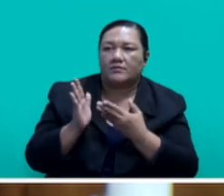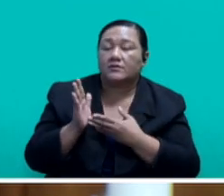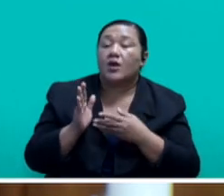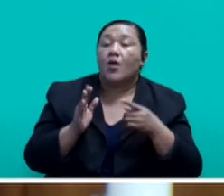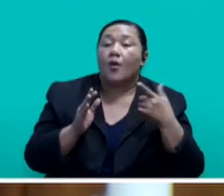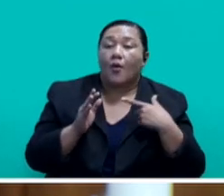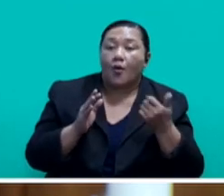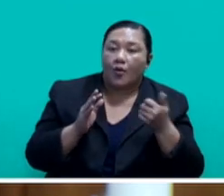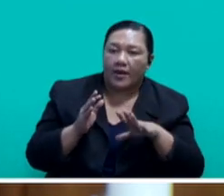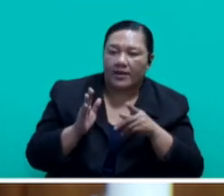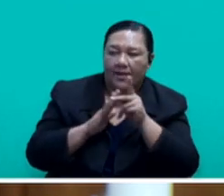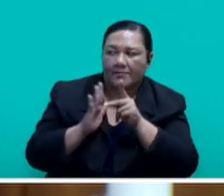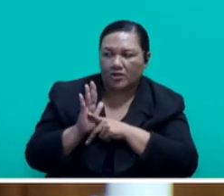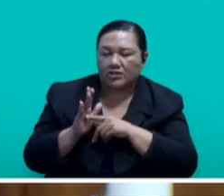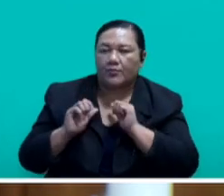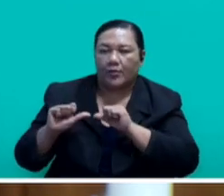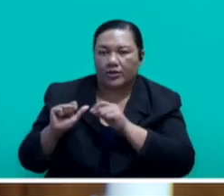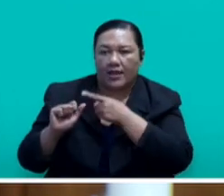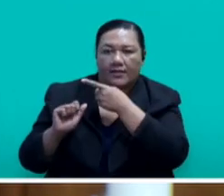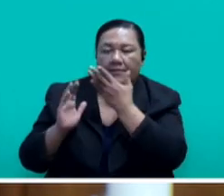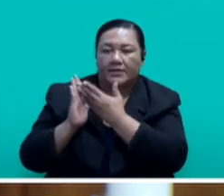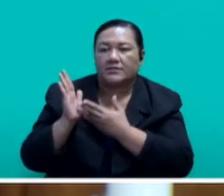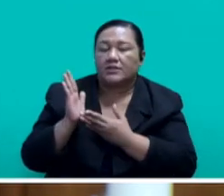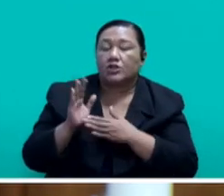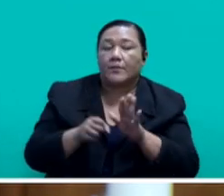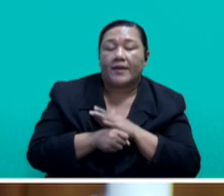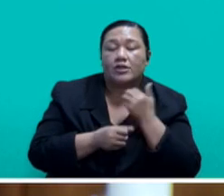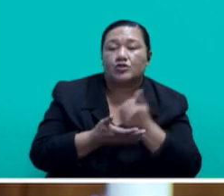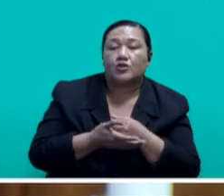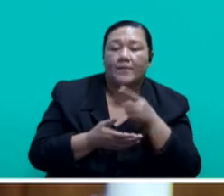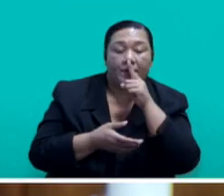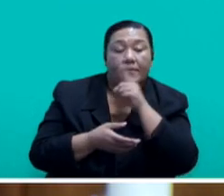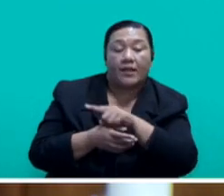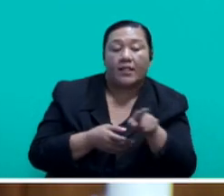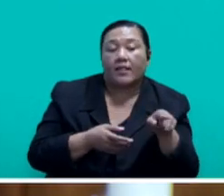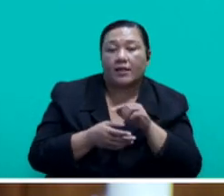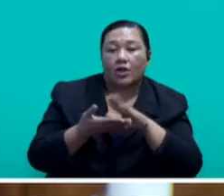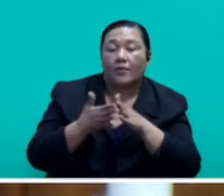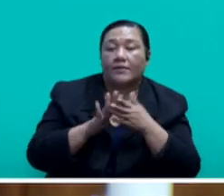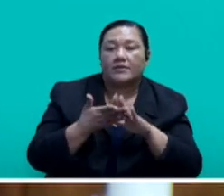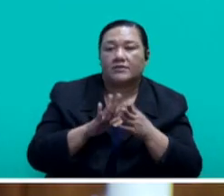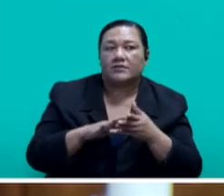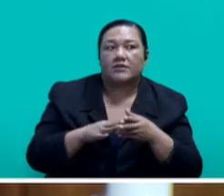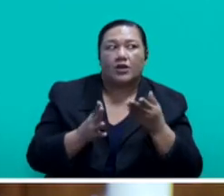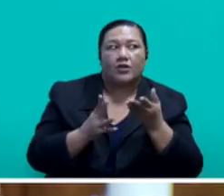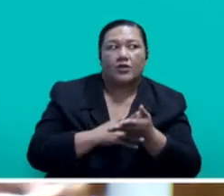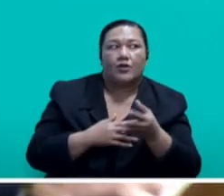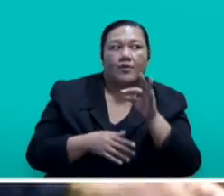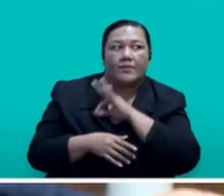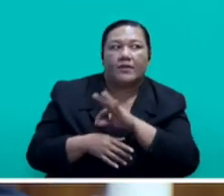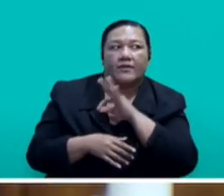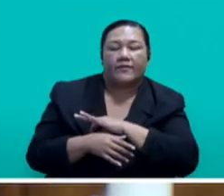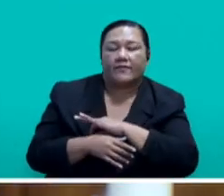coalition government. It will ensure people in our communities are supported through its benefits, which will open up great opportunities for all